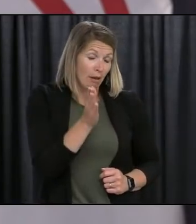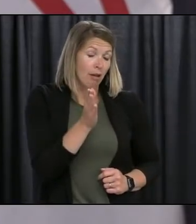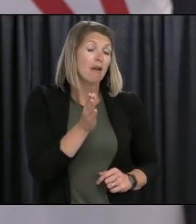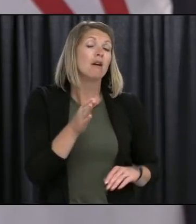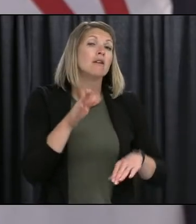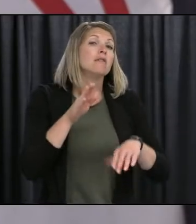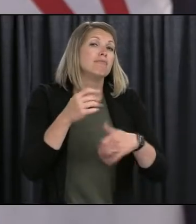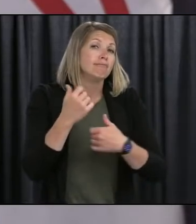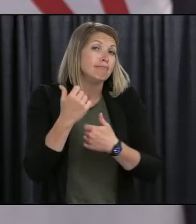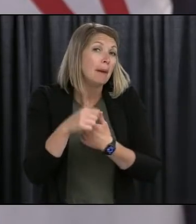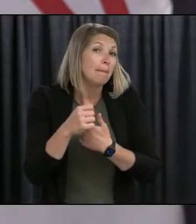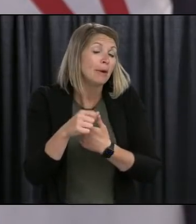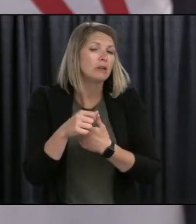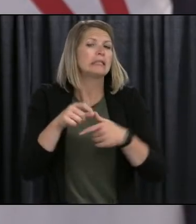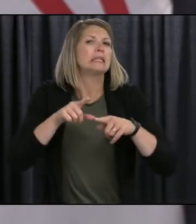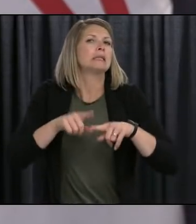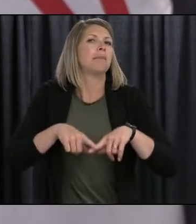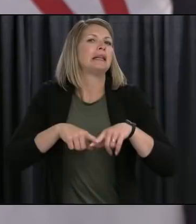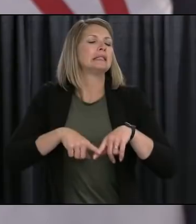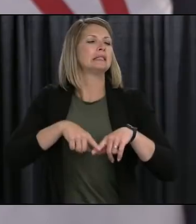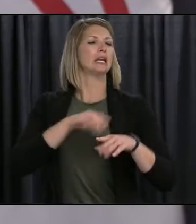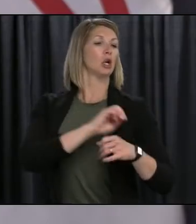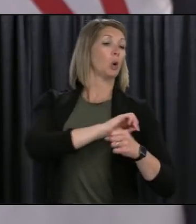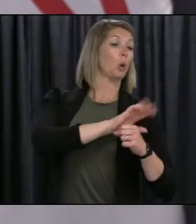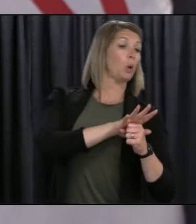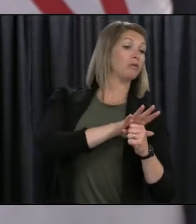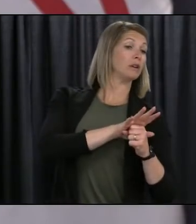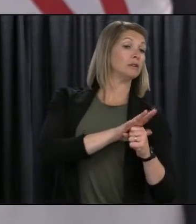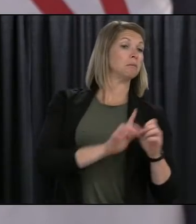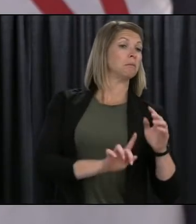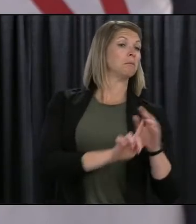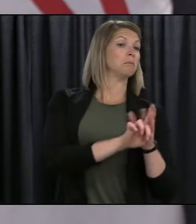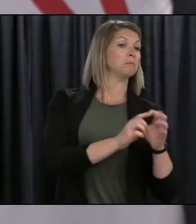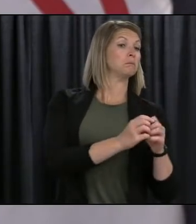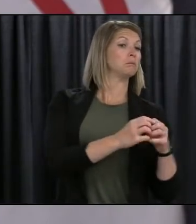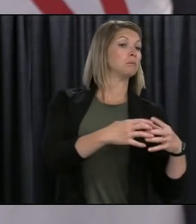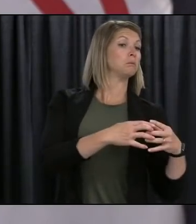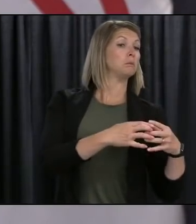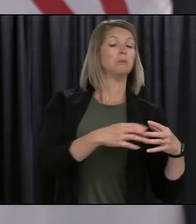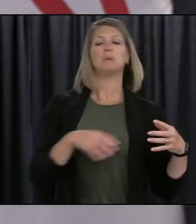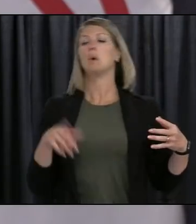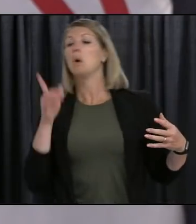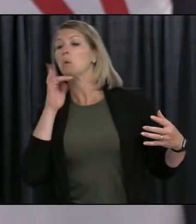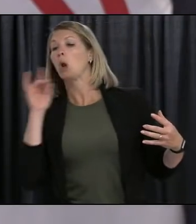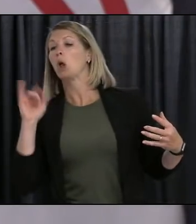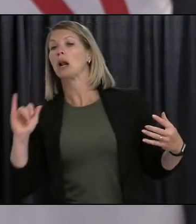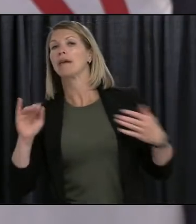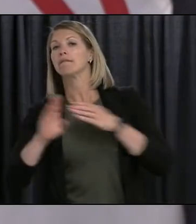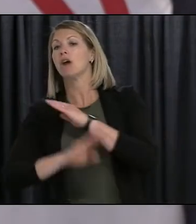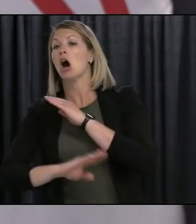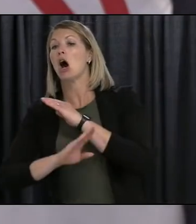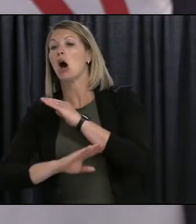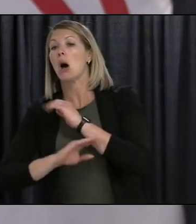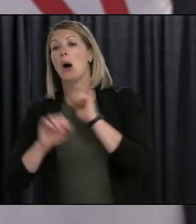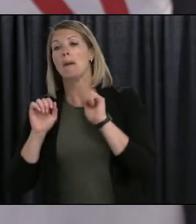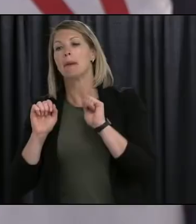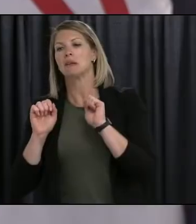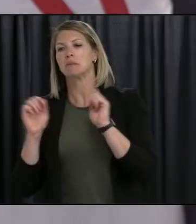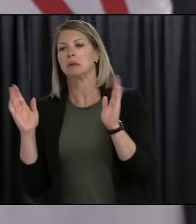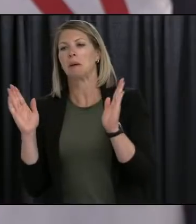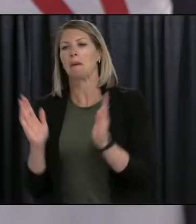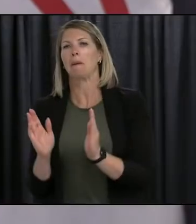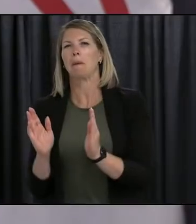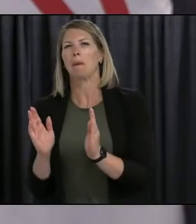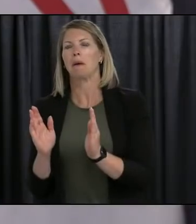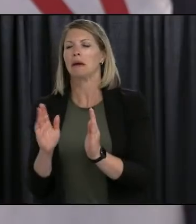often, largely depends on the status of COVID-19 in Newfoundland and Labrador. So we could see a partial return in scenario 2